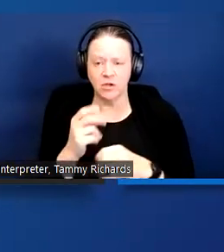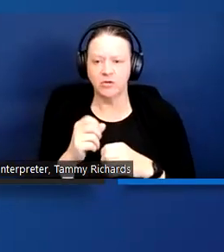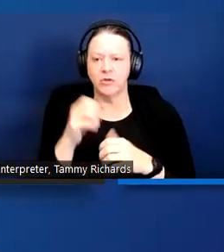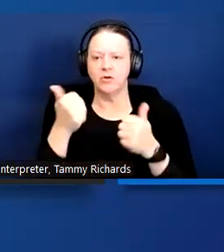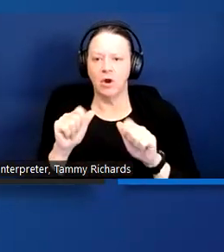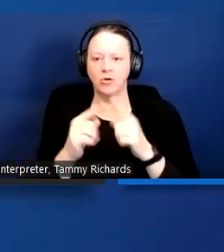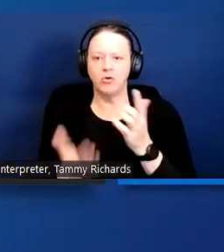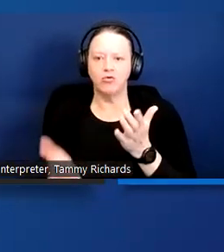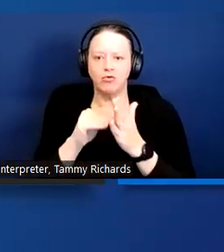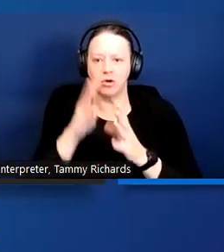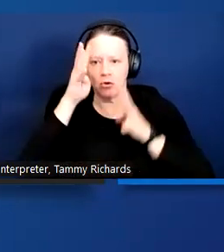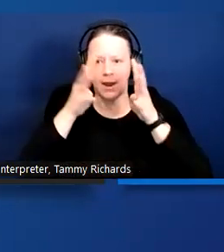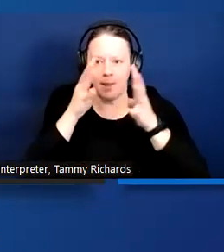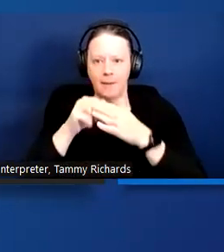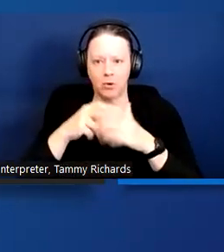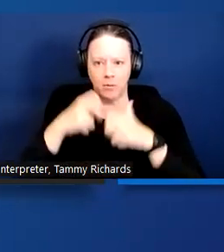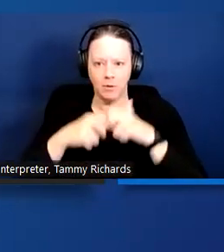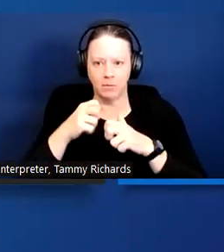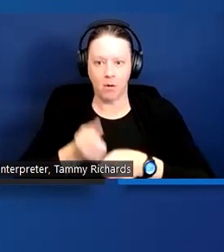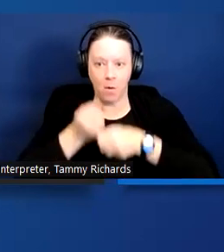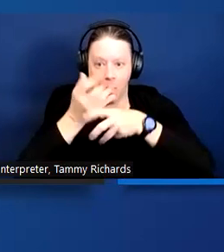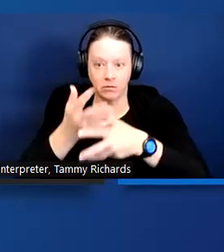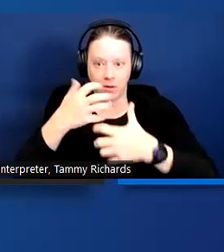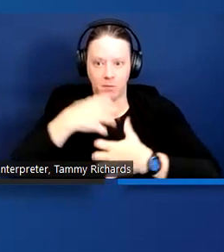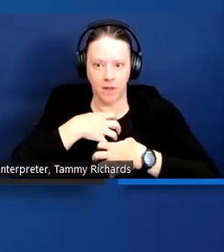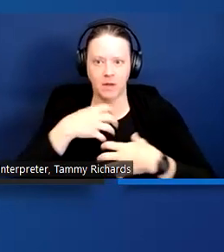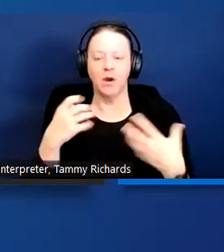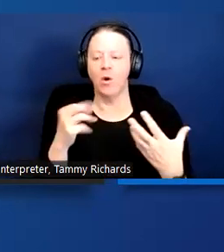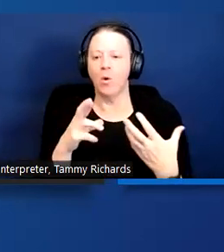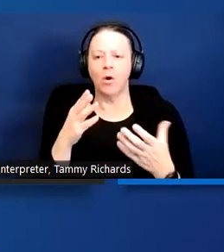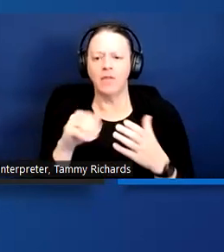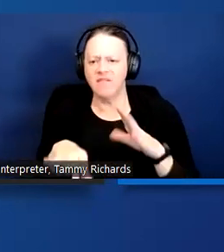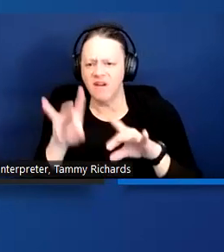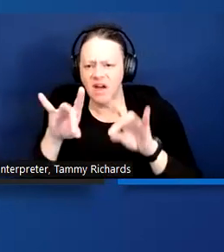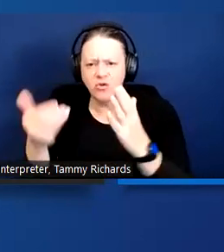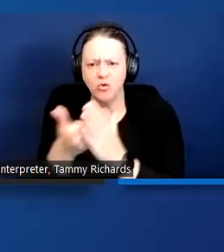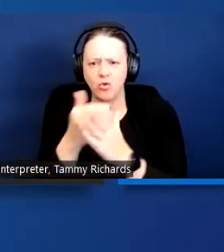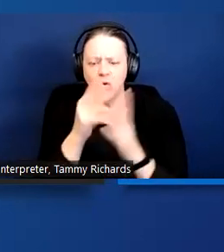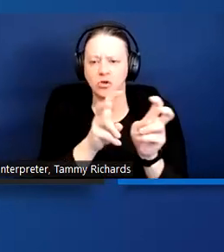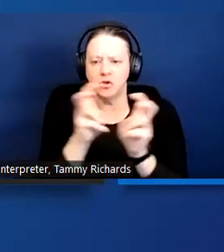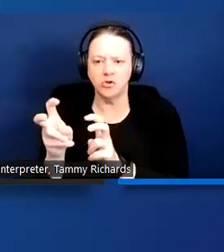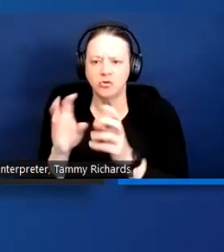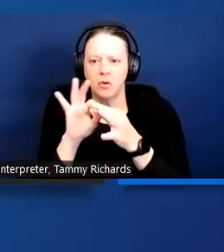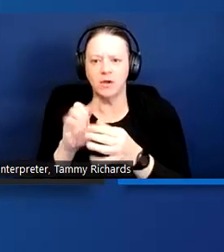the complaint, or they're finding new issues based on other kinds of testing.